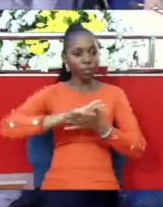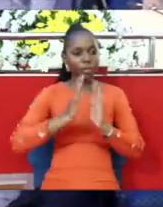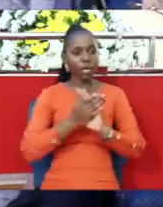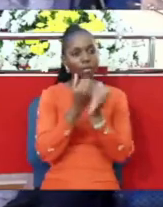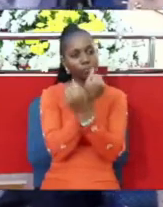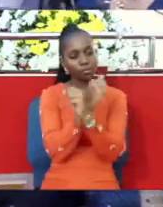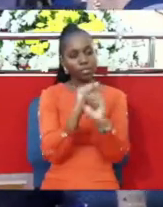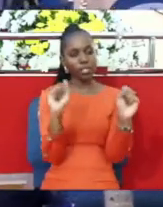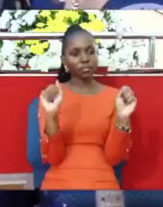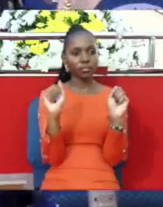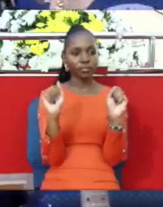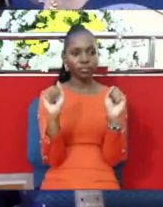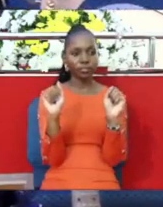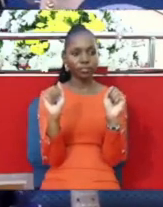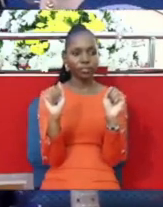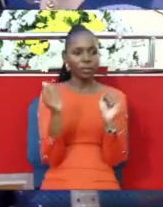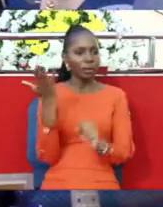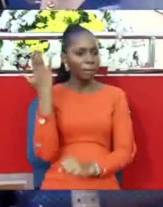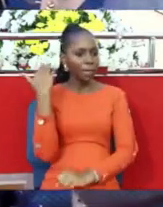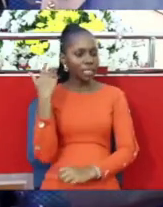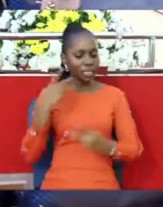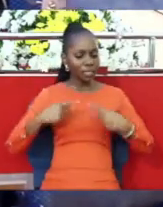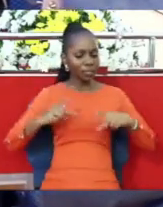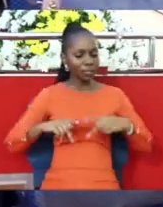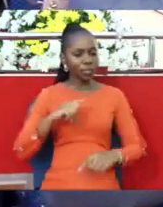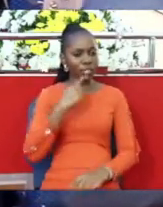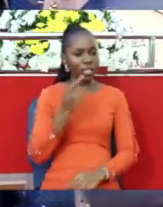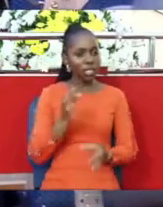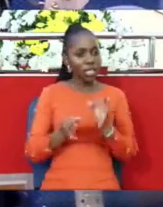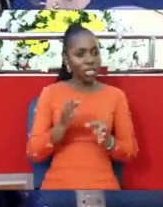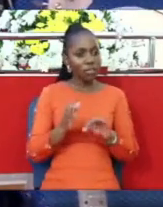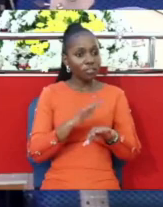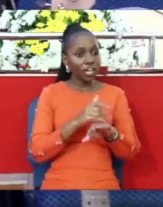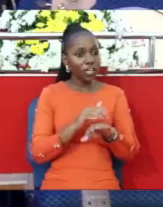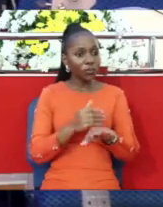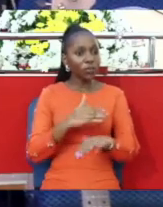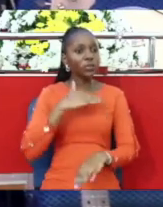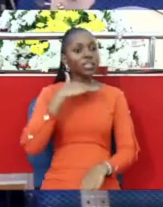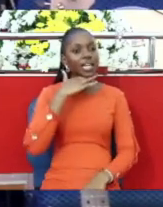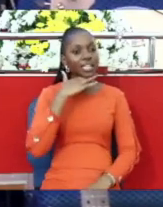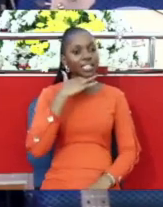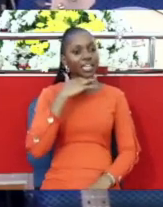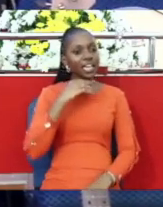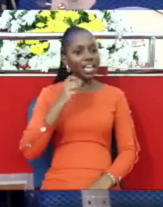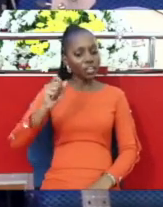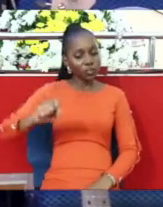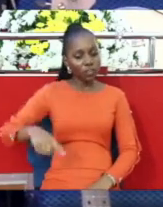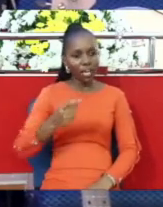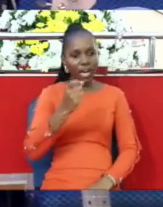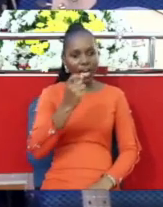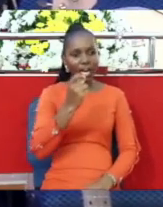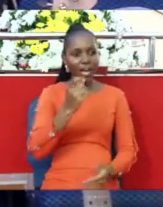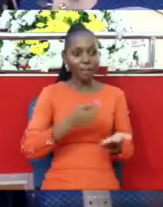miaka that if a Kikuyu is dead kwamba Mkikuyu akafa, and you drop a shilling, na uangushe shilingi, he will wake up